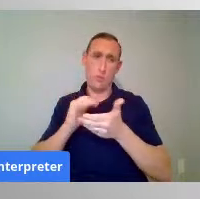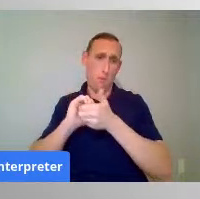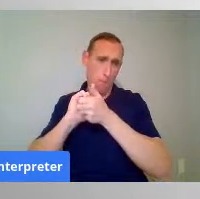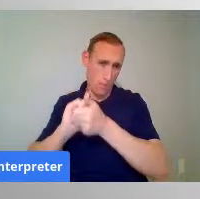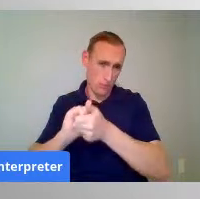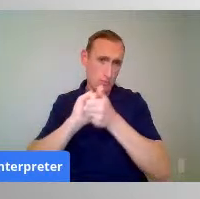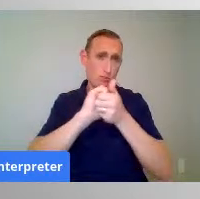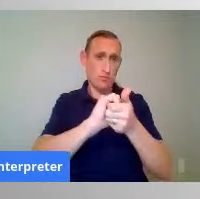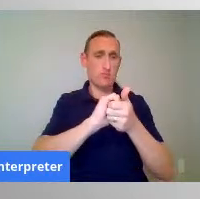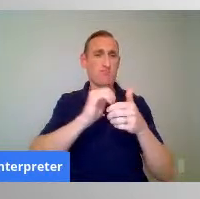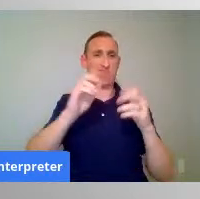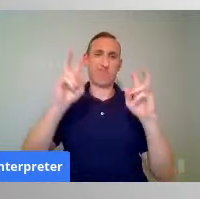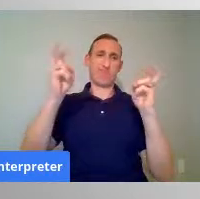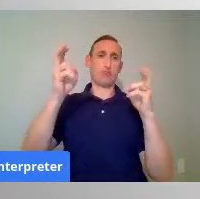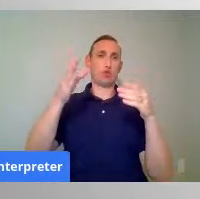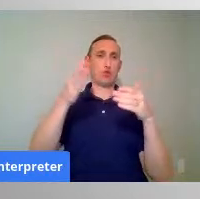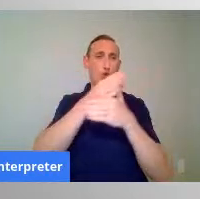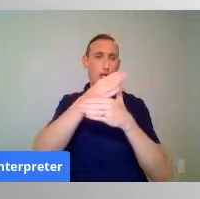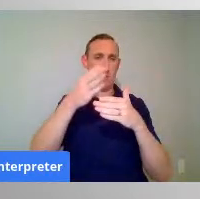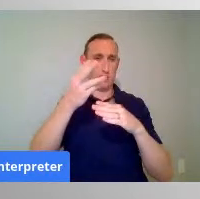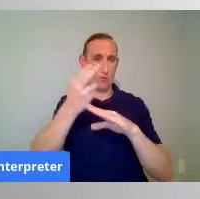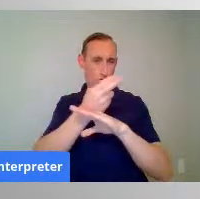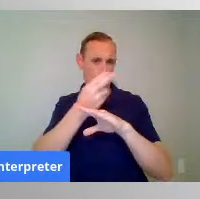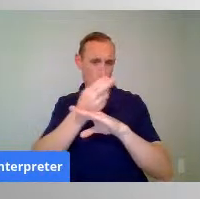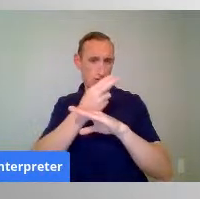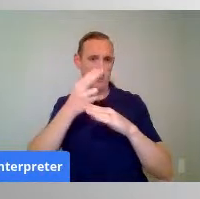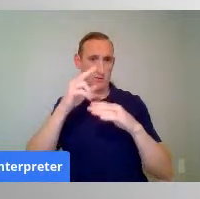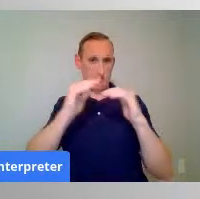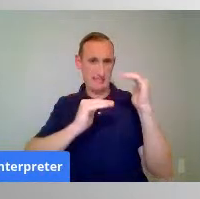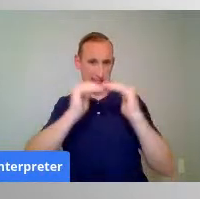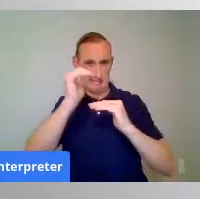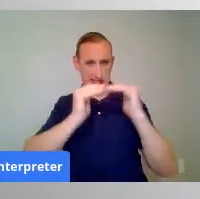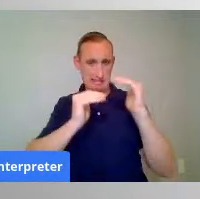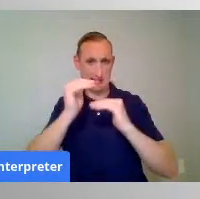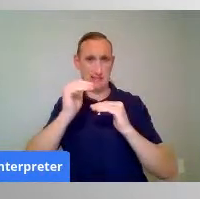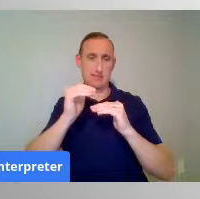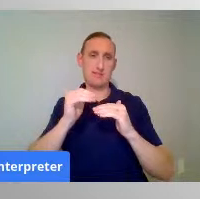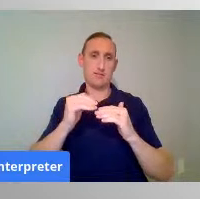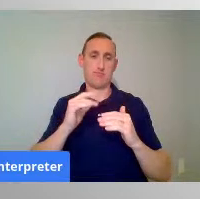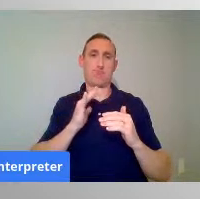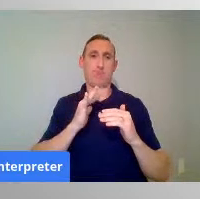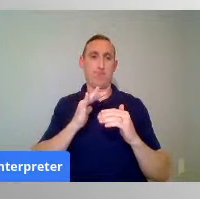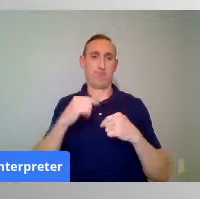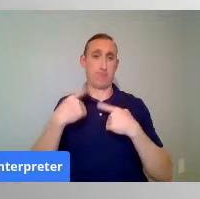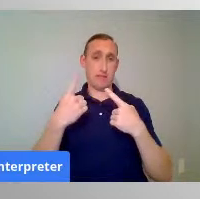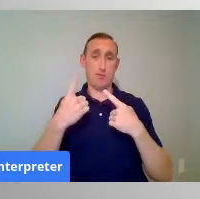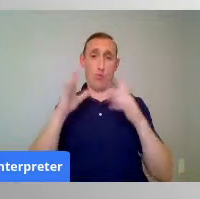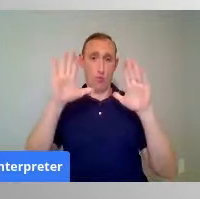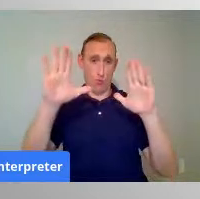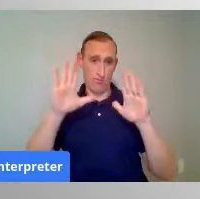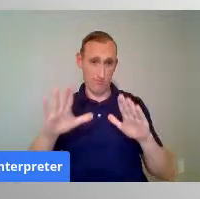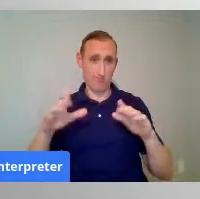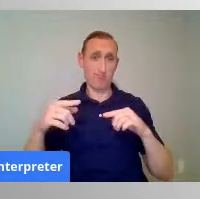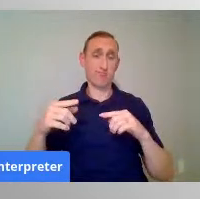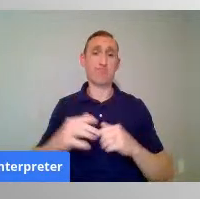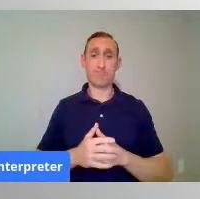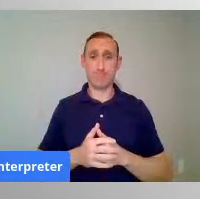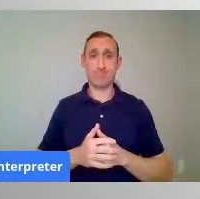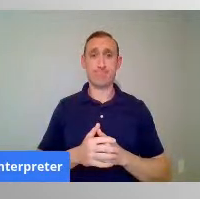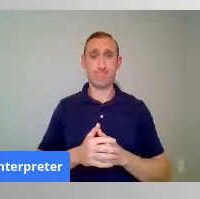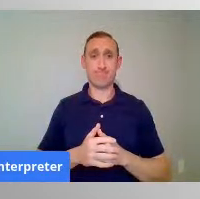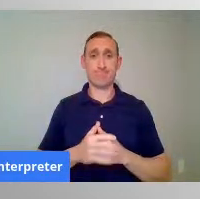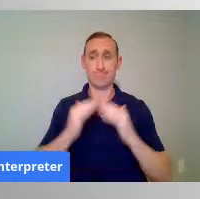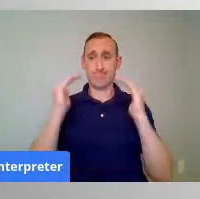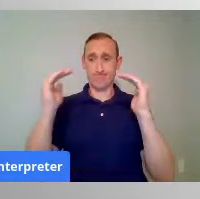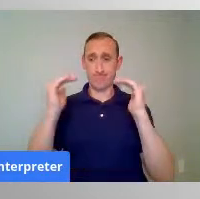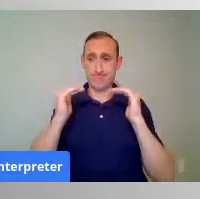facility continues to be a wonderful way for us to be working together. Next. A couple